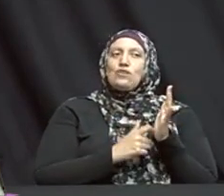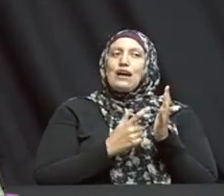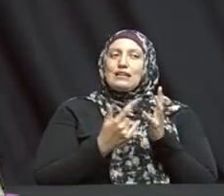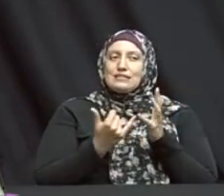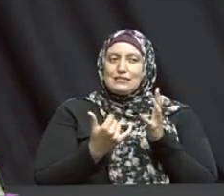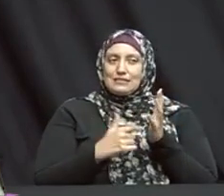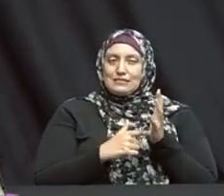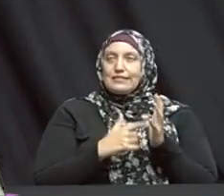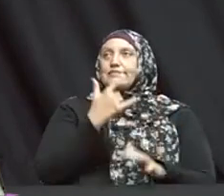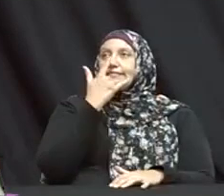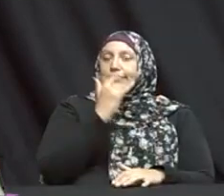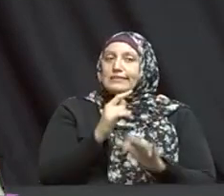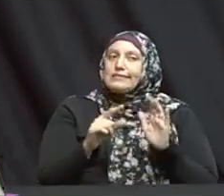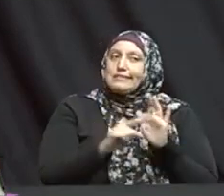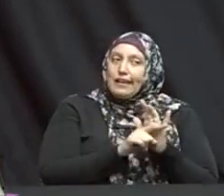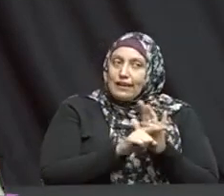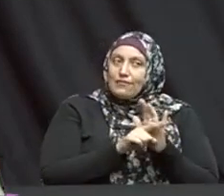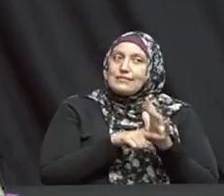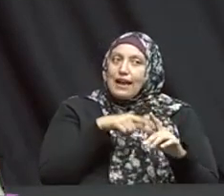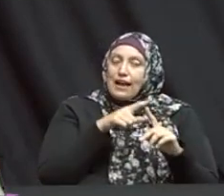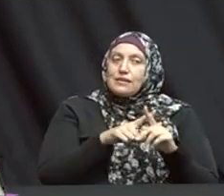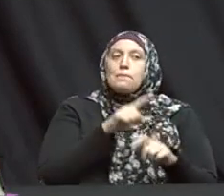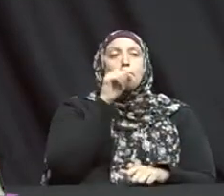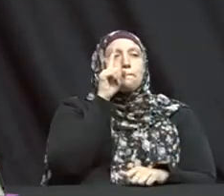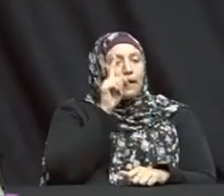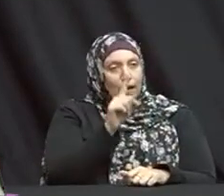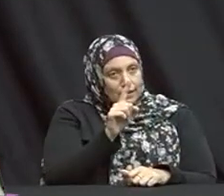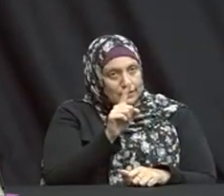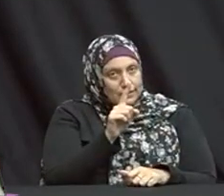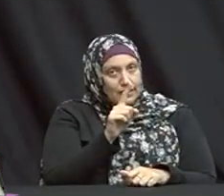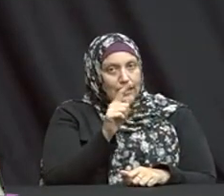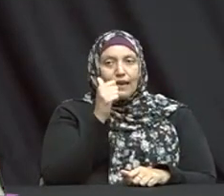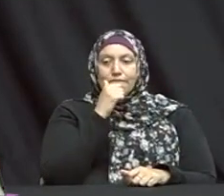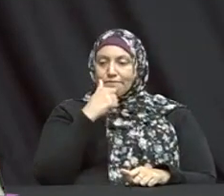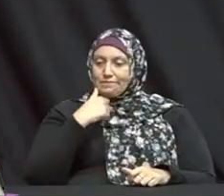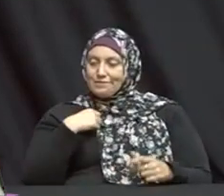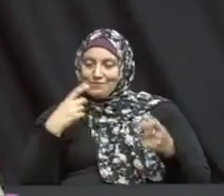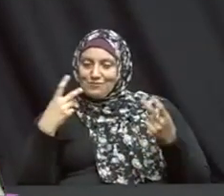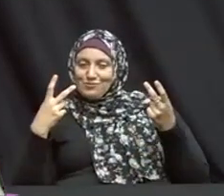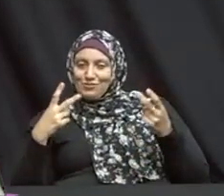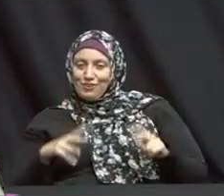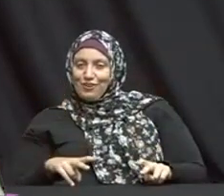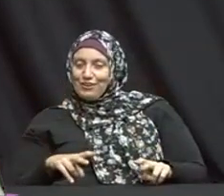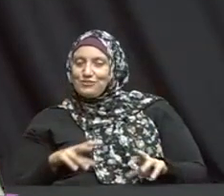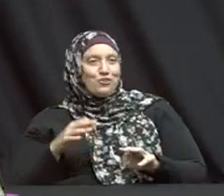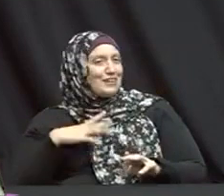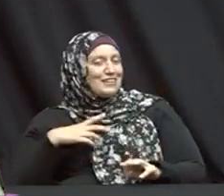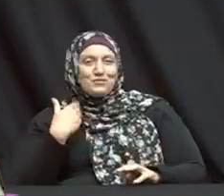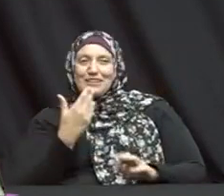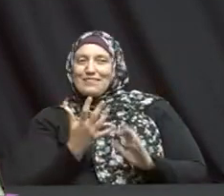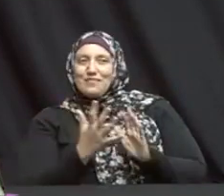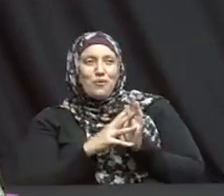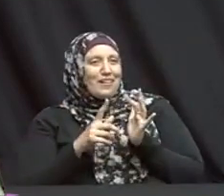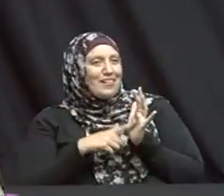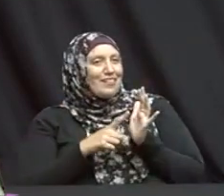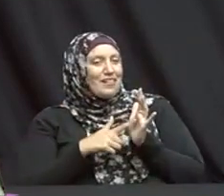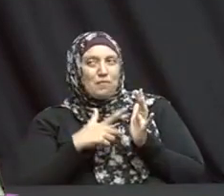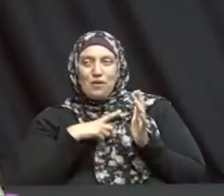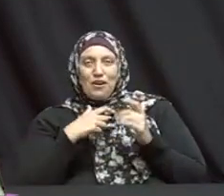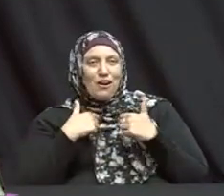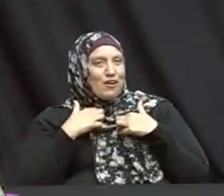when people pass away, they don't have to will anything because they don't own anything. The trust owns everything.